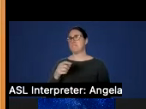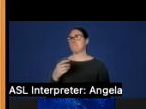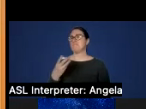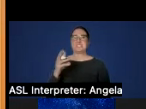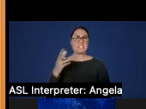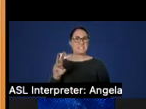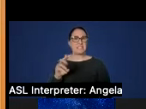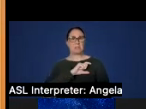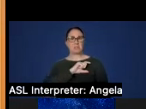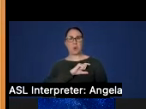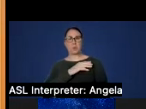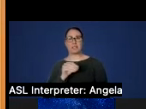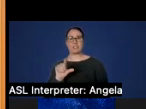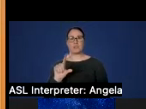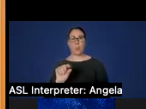special agents.